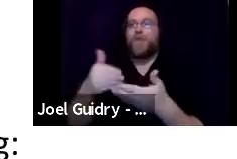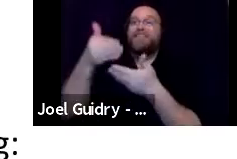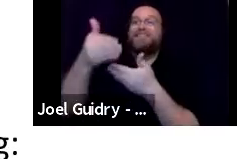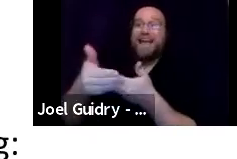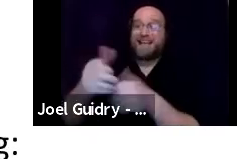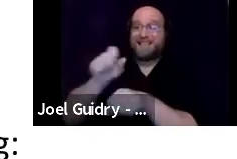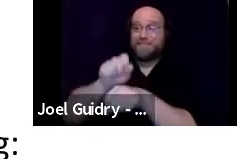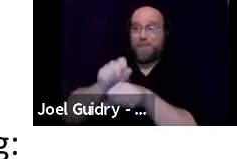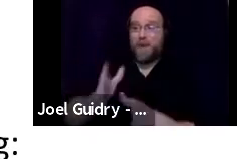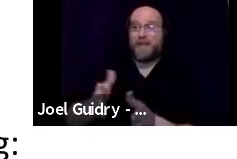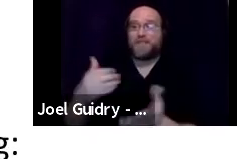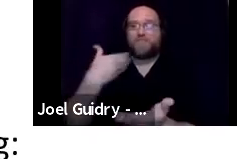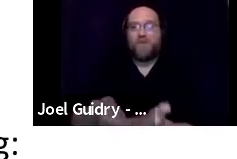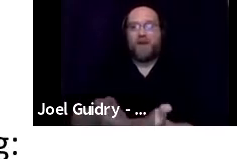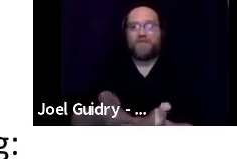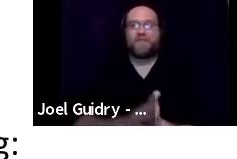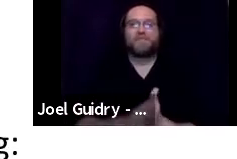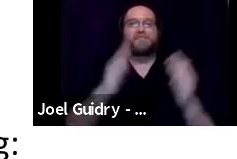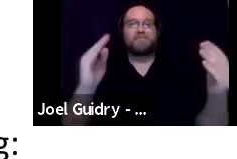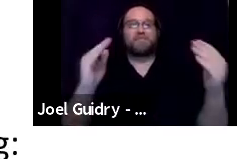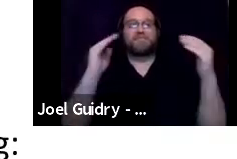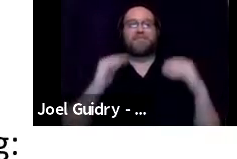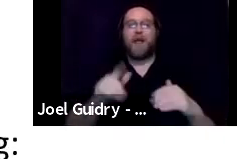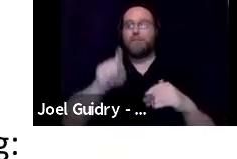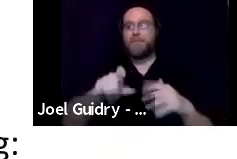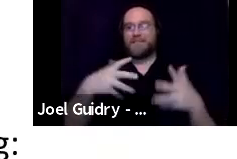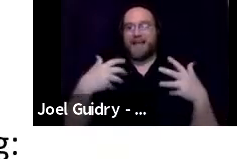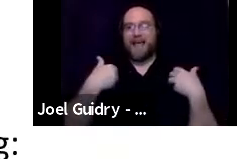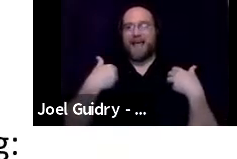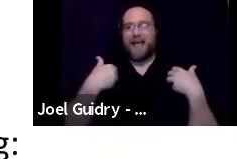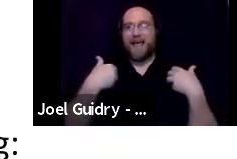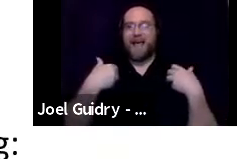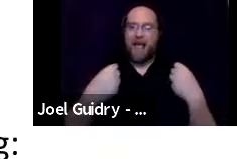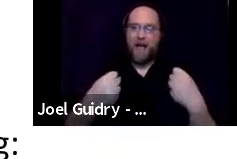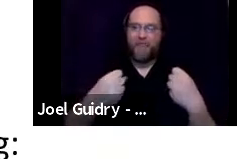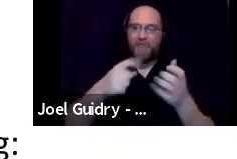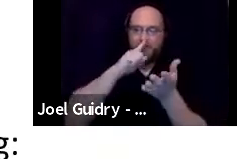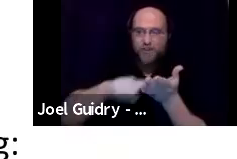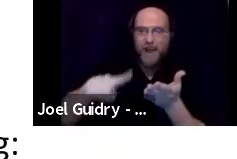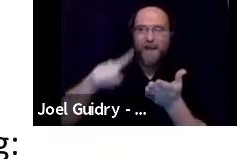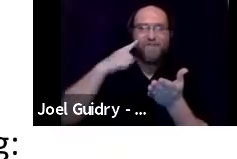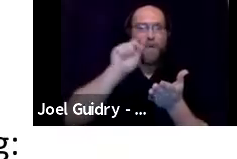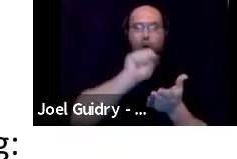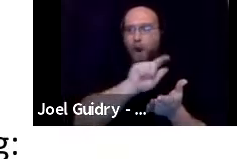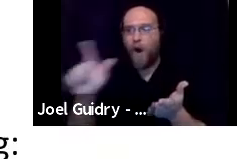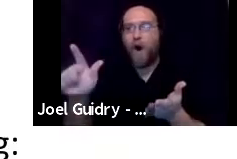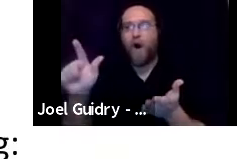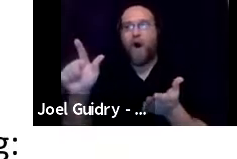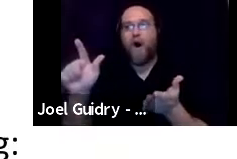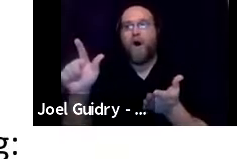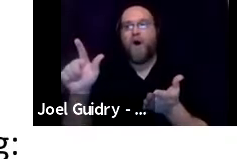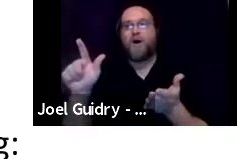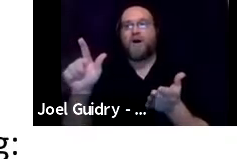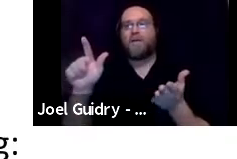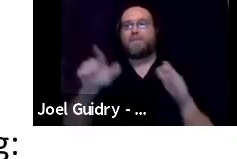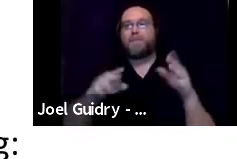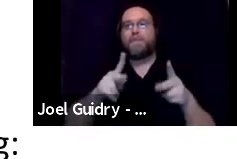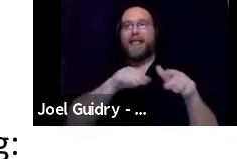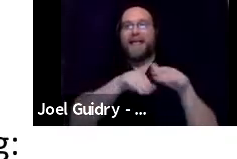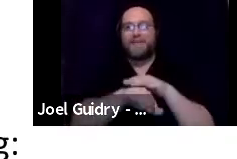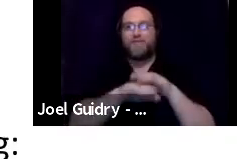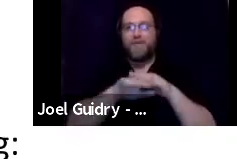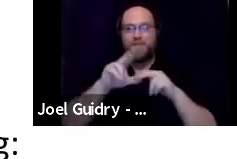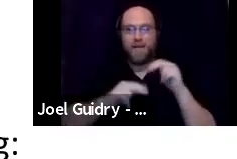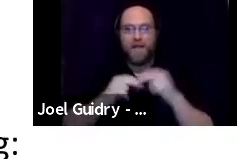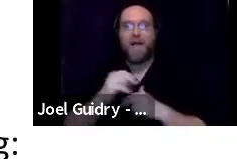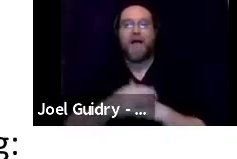to be health checks for all people entering the school building, and these basically include temperature checks and